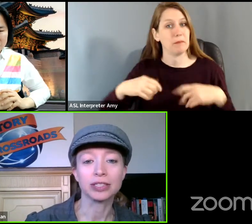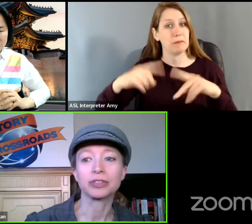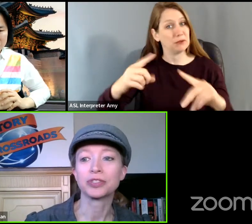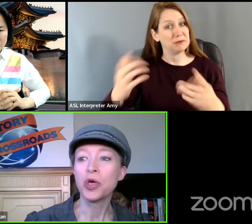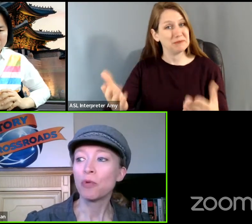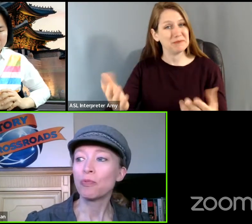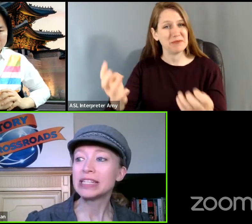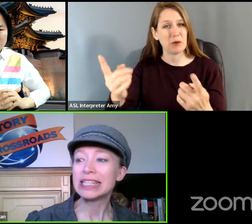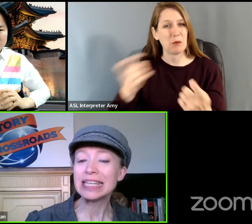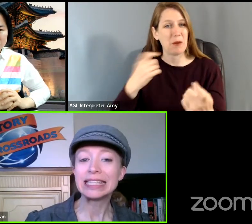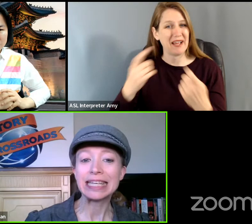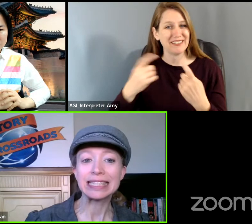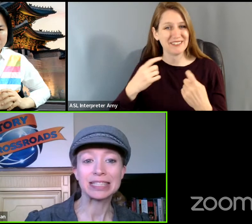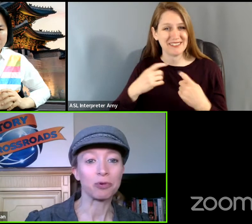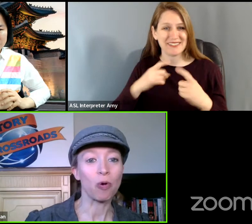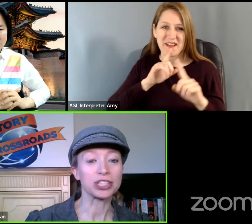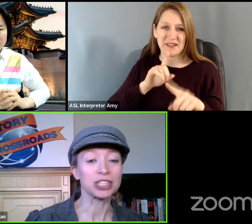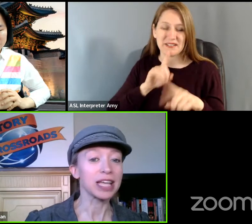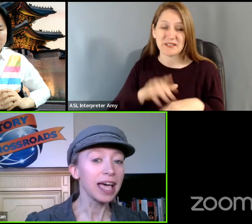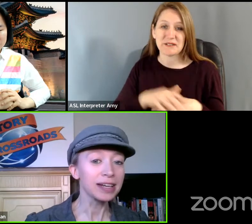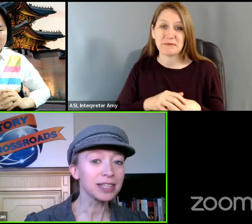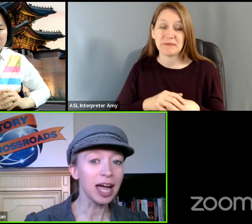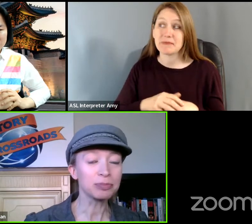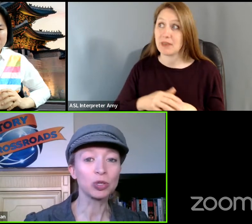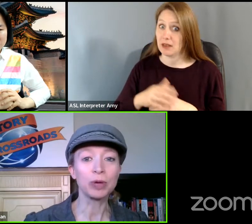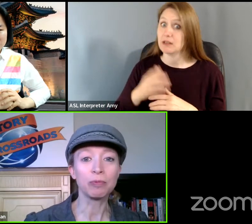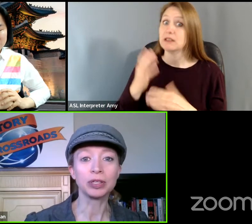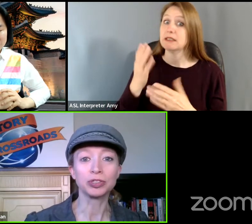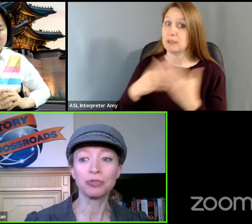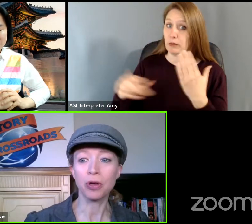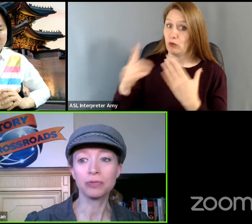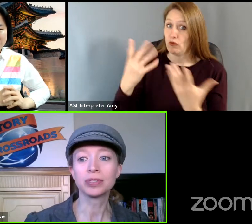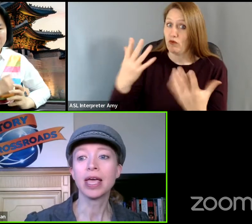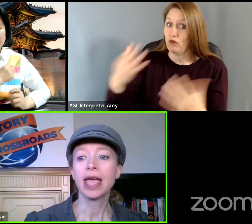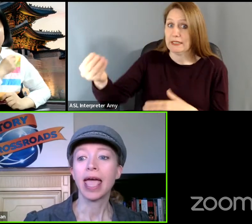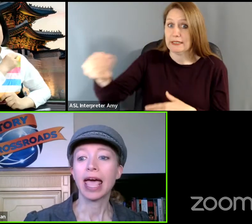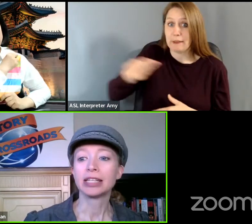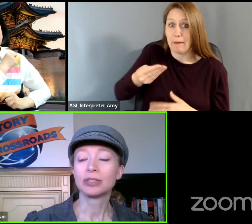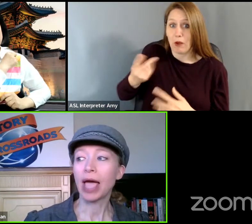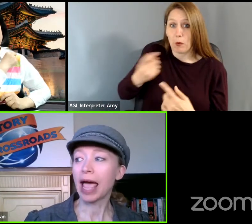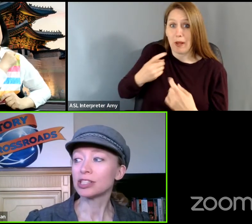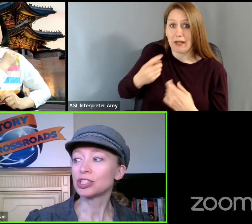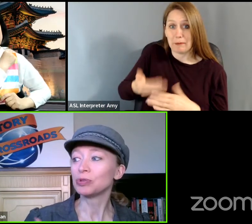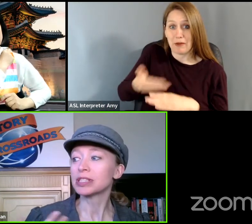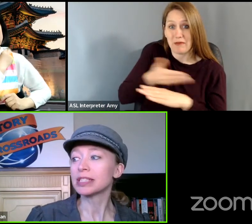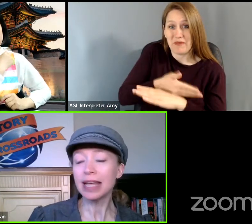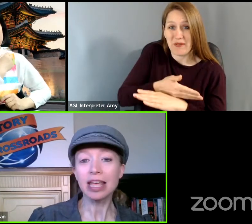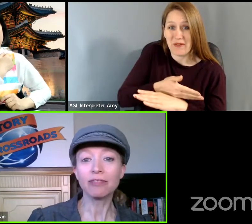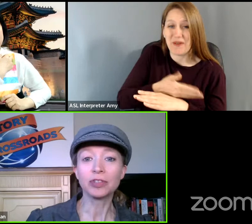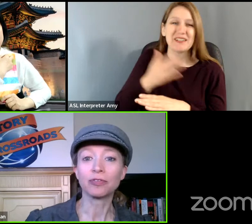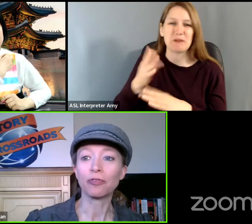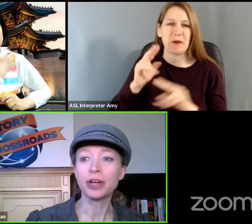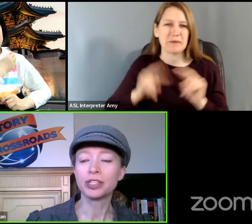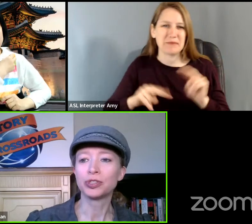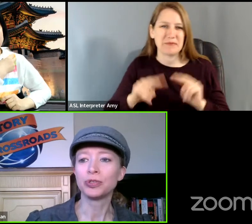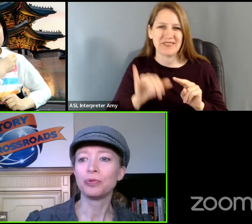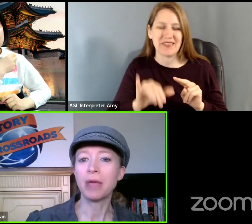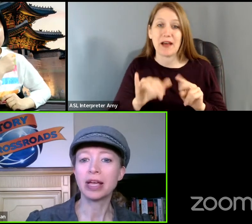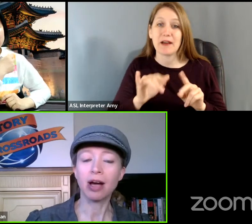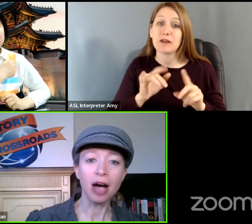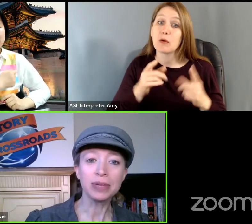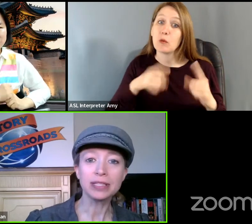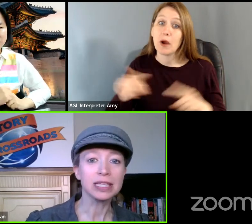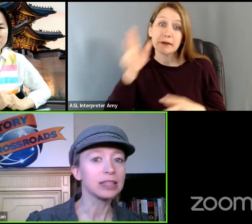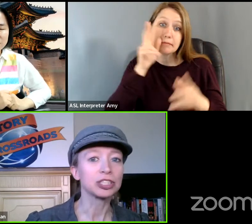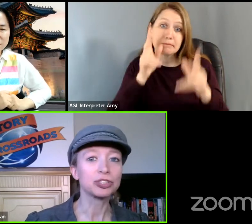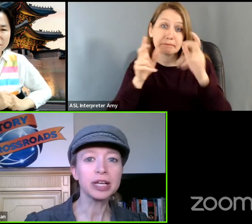and answers. We did get some questions ahead of time, so we will do those. And as you listen in, feel free to